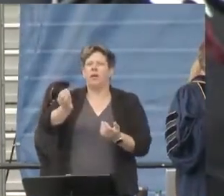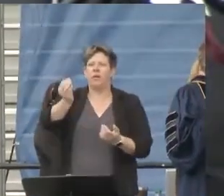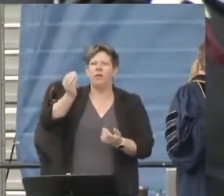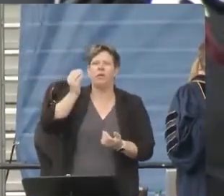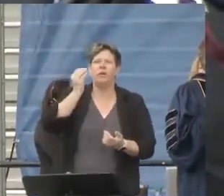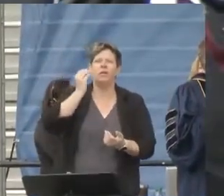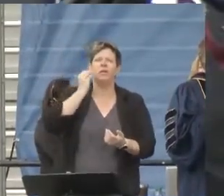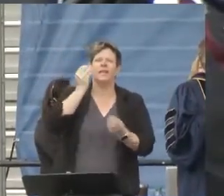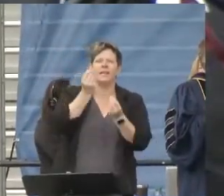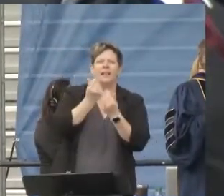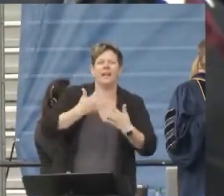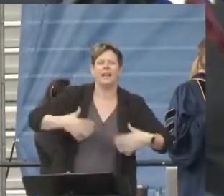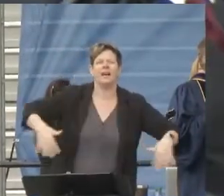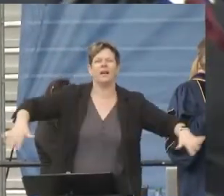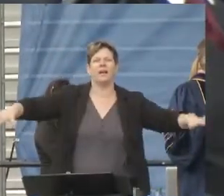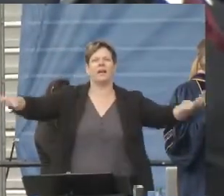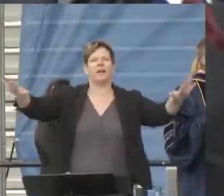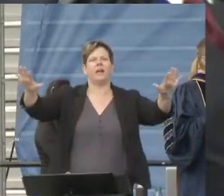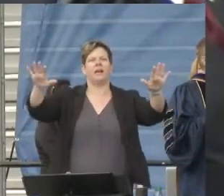wave o'er the